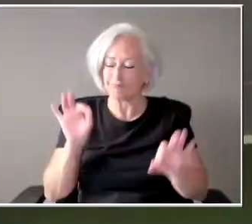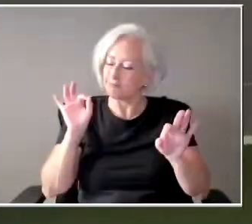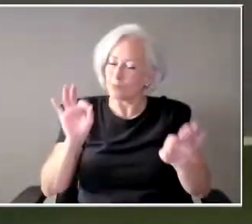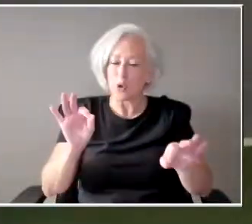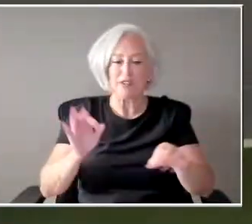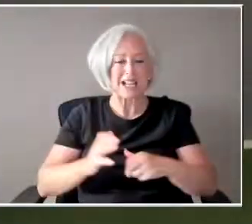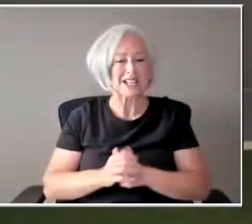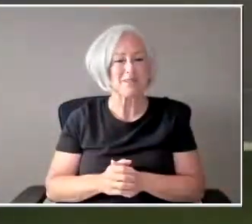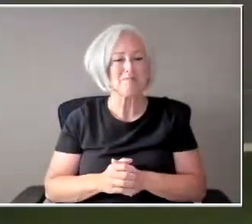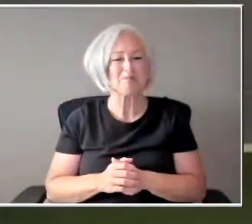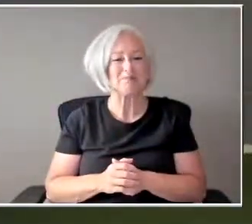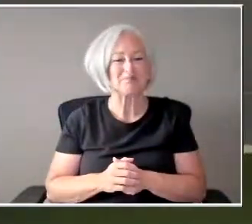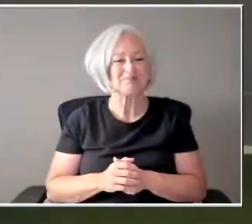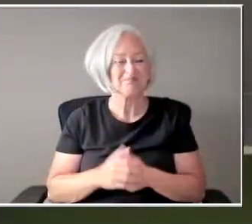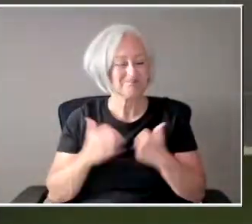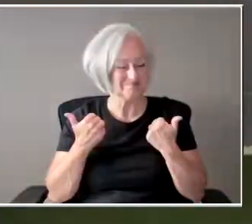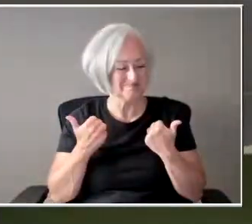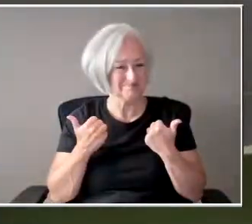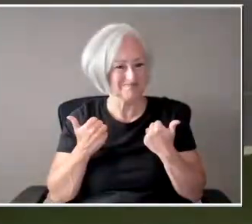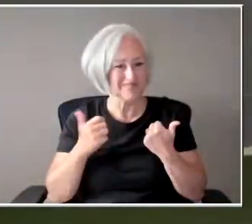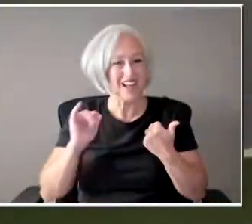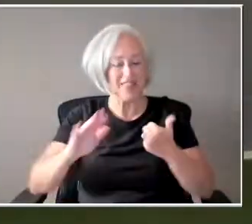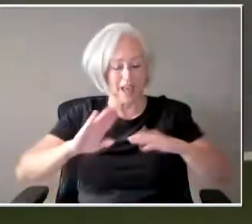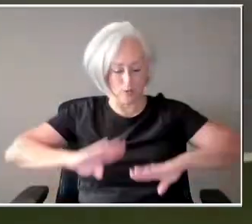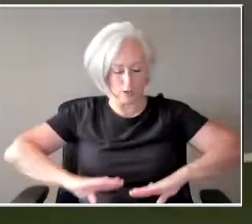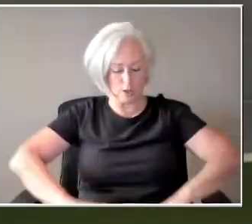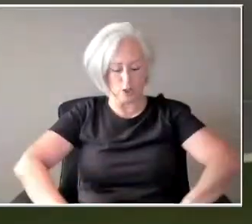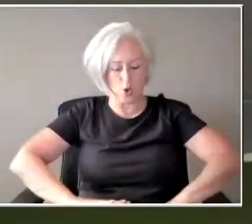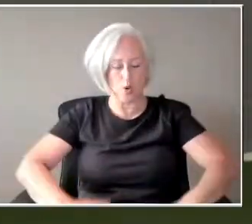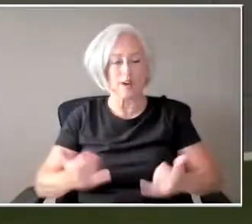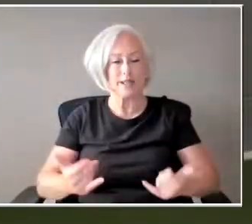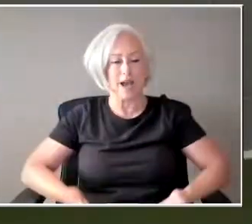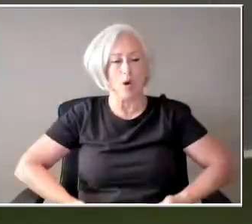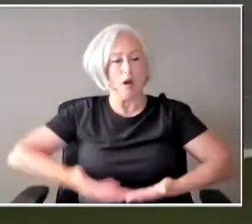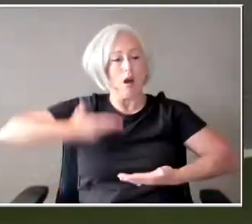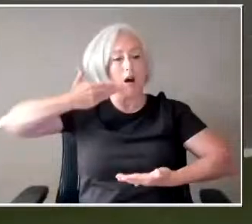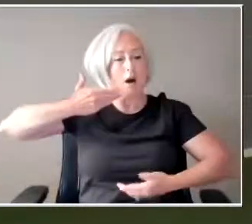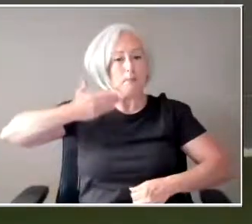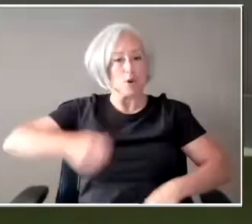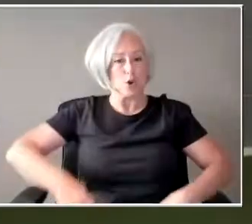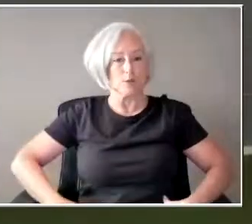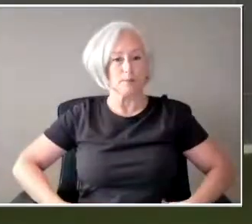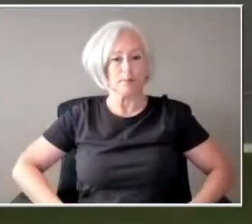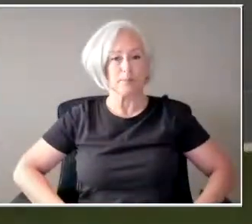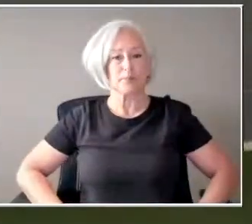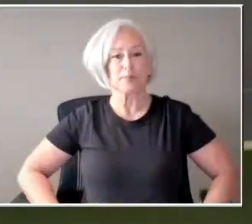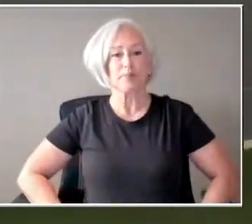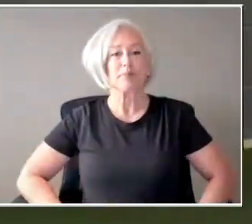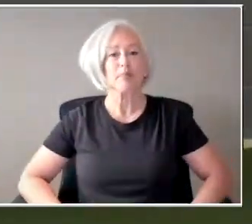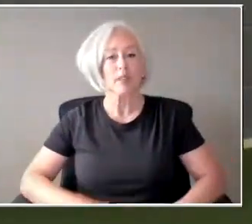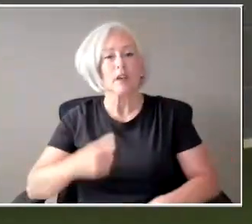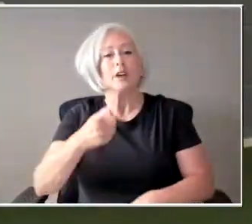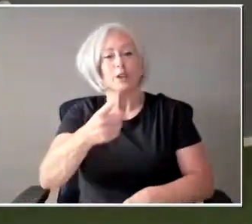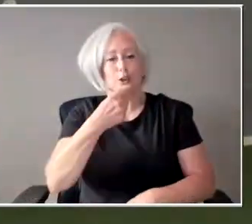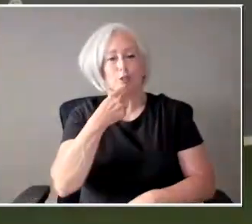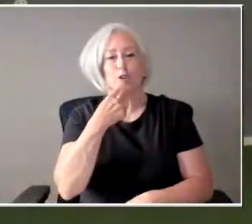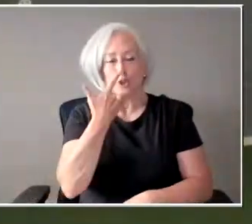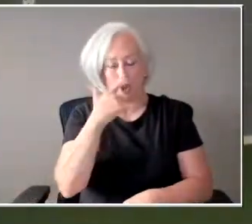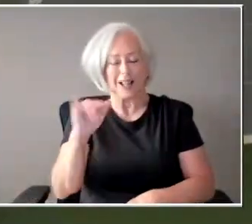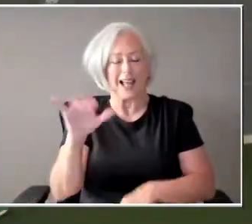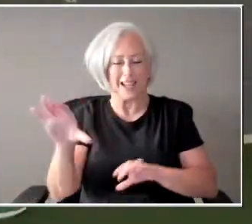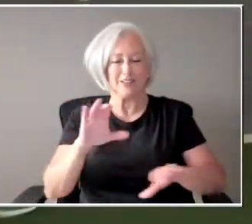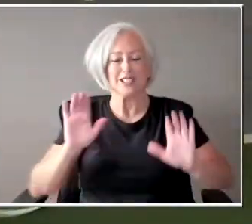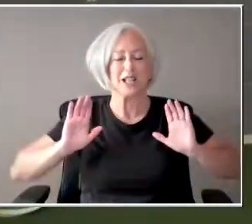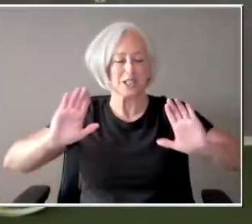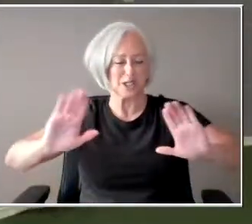Okay, excellent. So that was our lower body. Now we're going to go to upper body. So we're going to start with a wall push-up. Okay. So I know you said you do push-ups. You look like you've done a few push-ups probably in your life here.